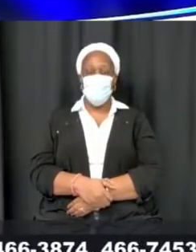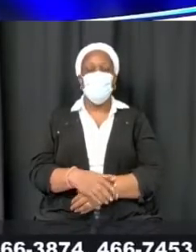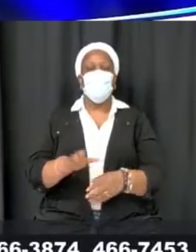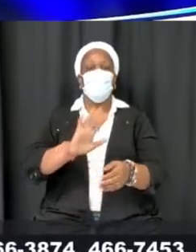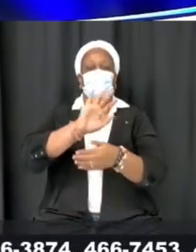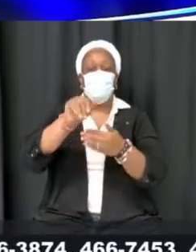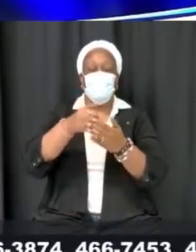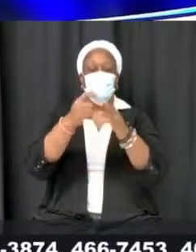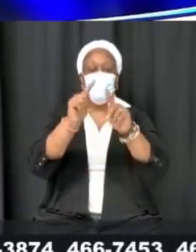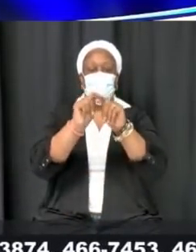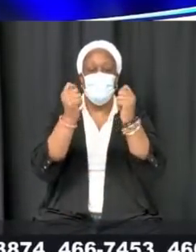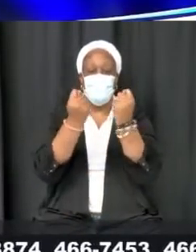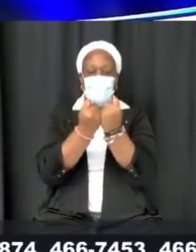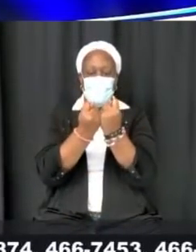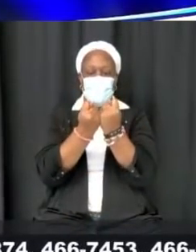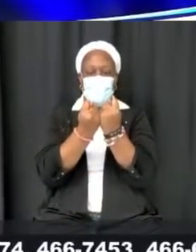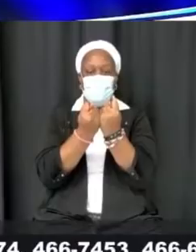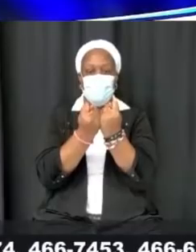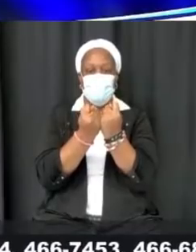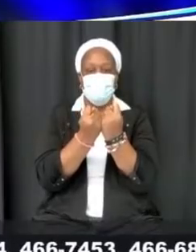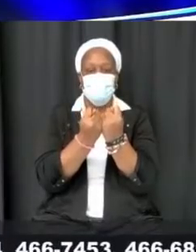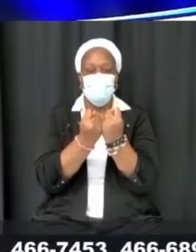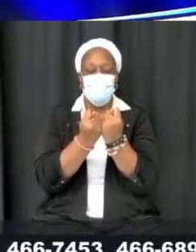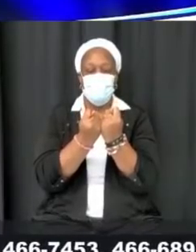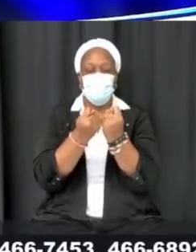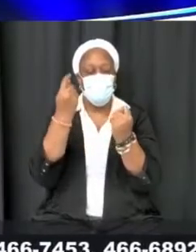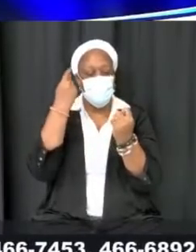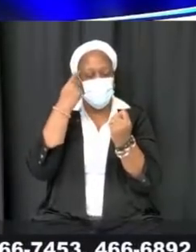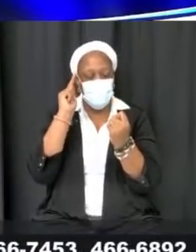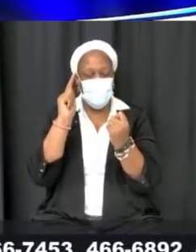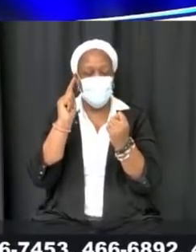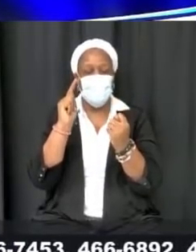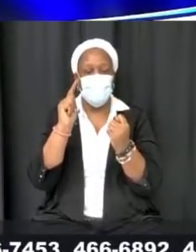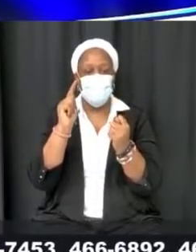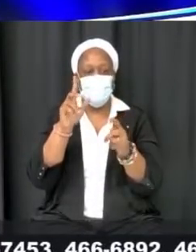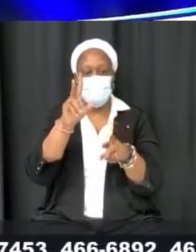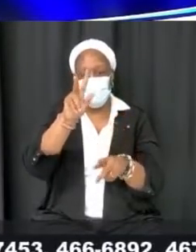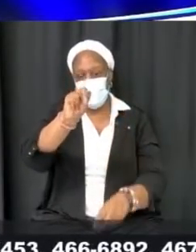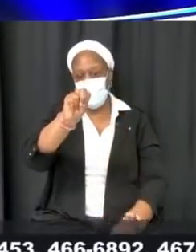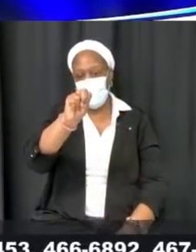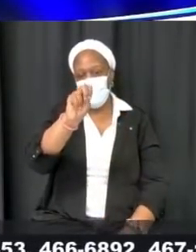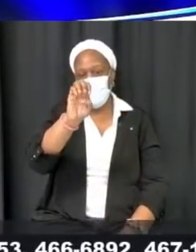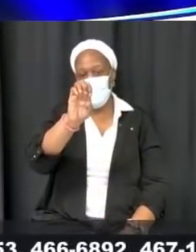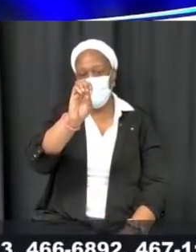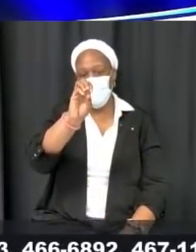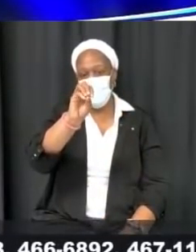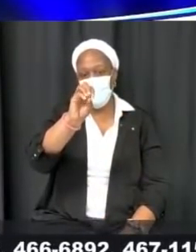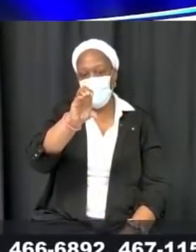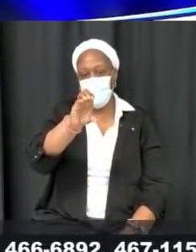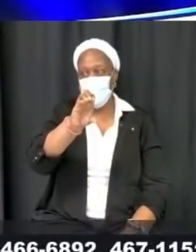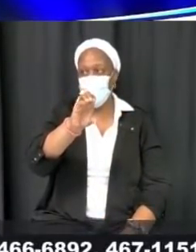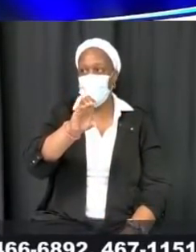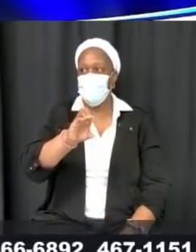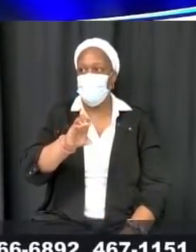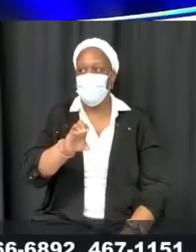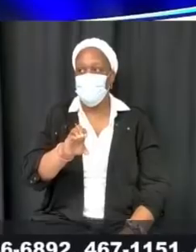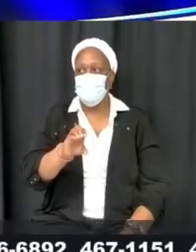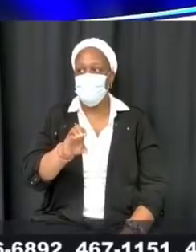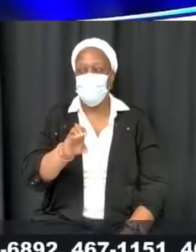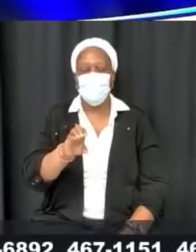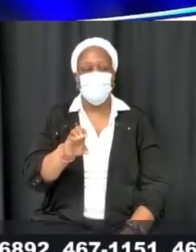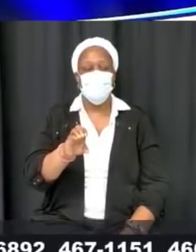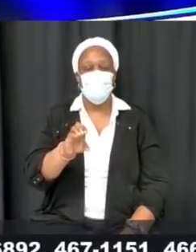committee wish to extend a heartfelt gratitude to Claudia Sanchez and the